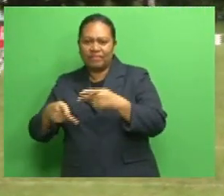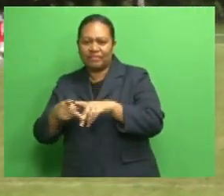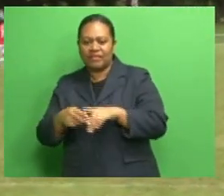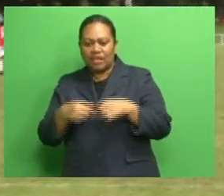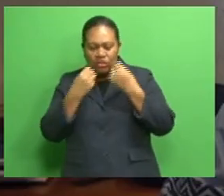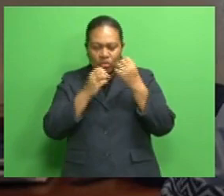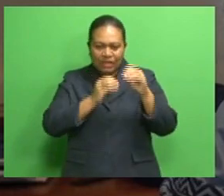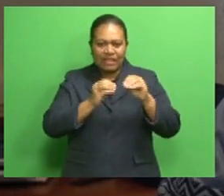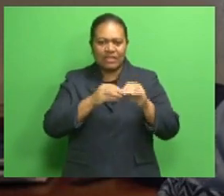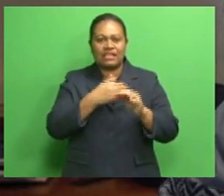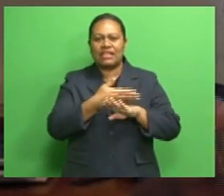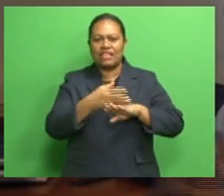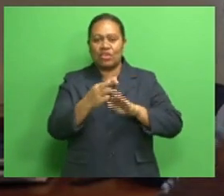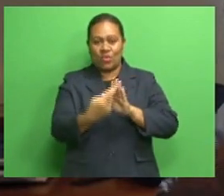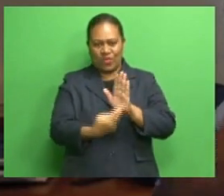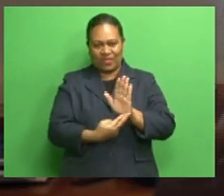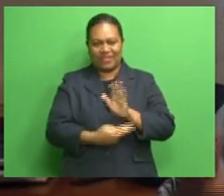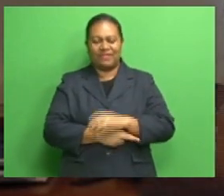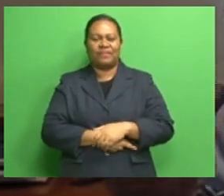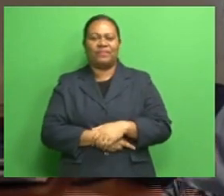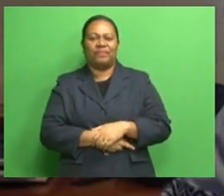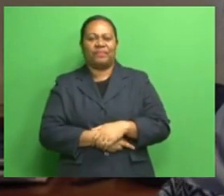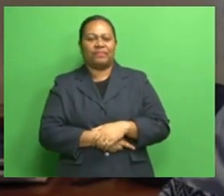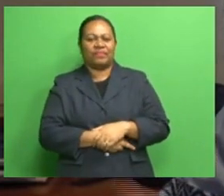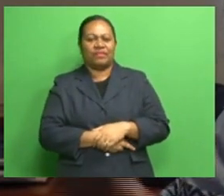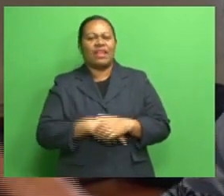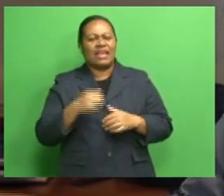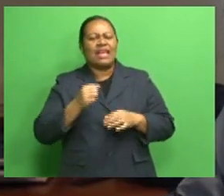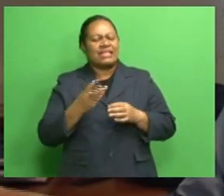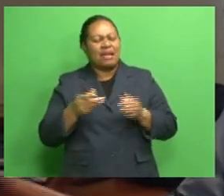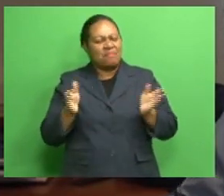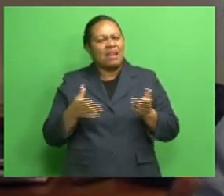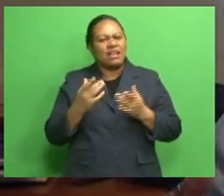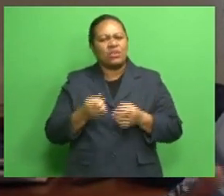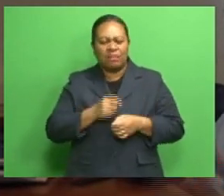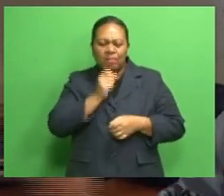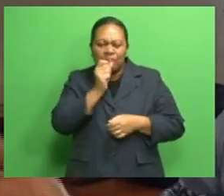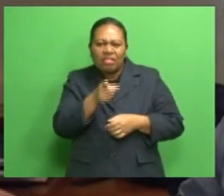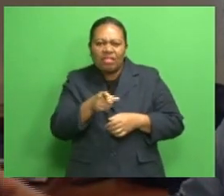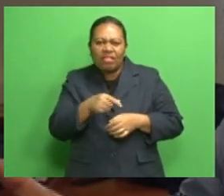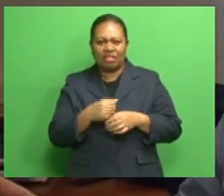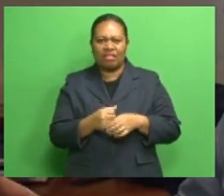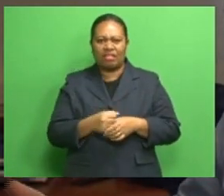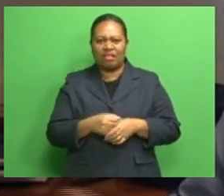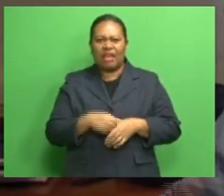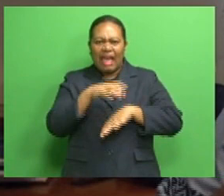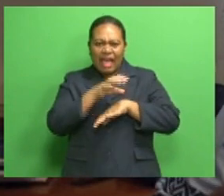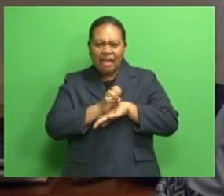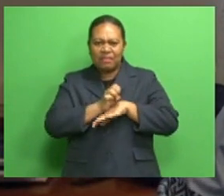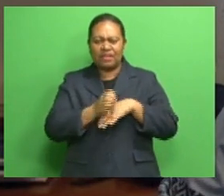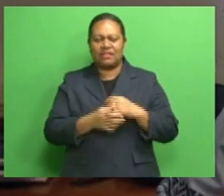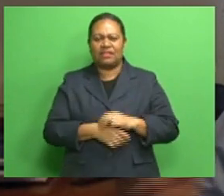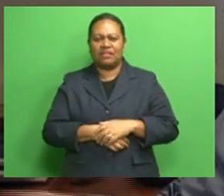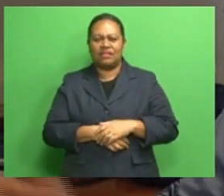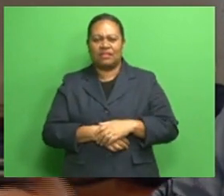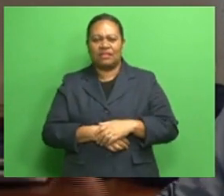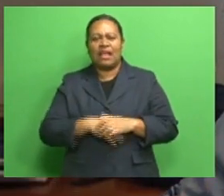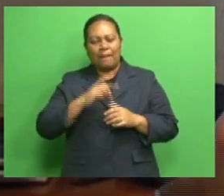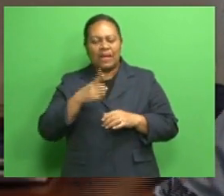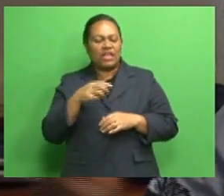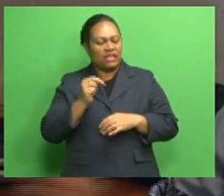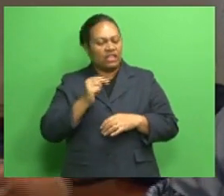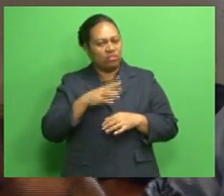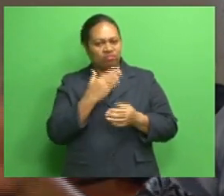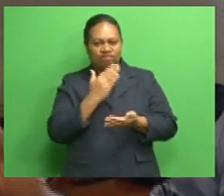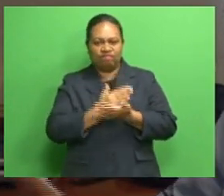rules. Maybe some players got a habitual spitting habit. It might not go away all of a sudden. It will take time.